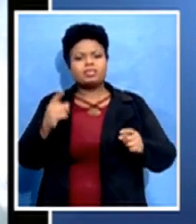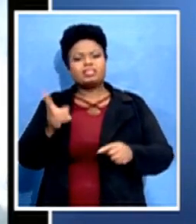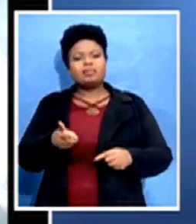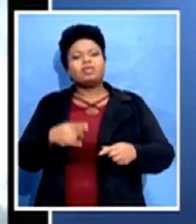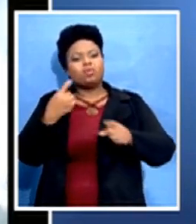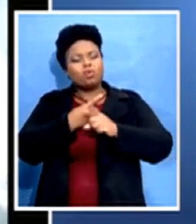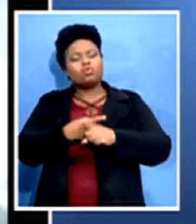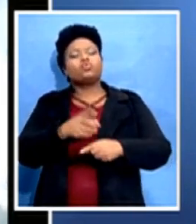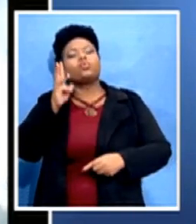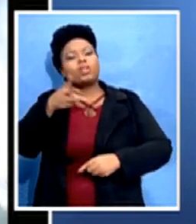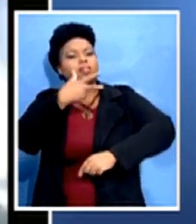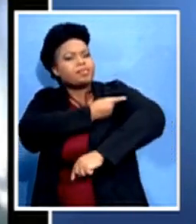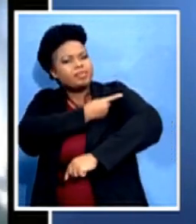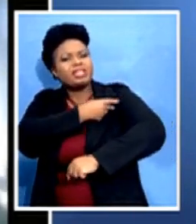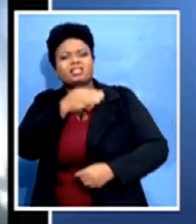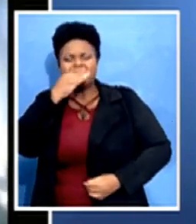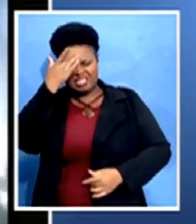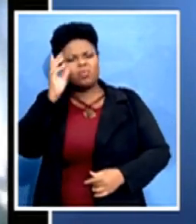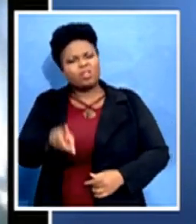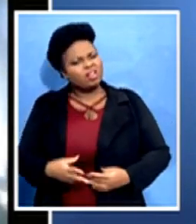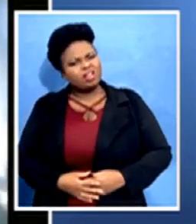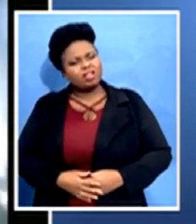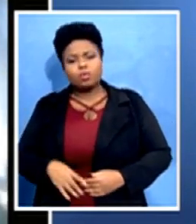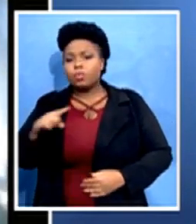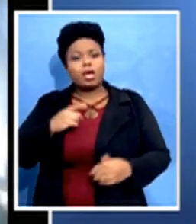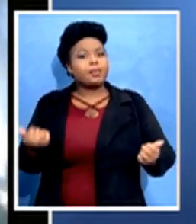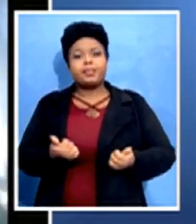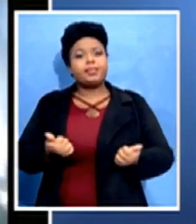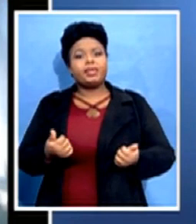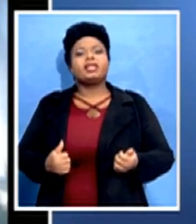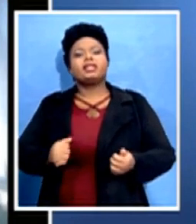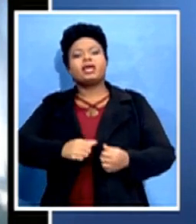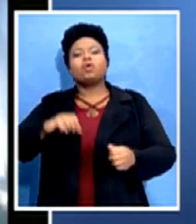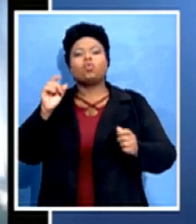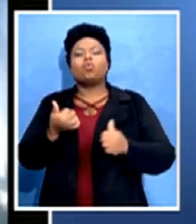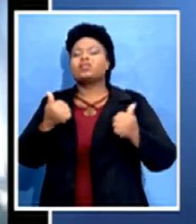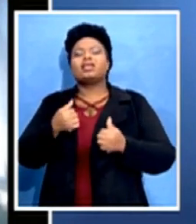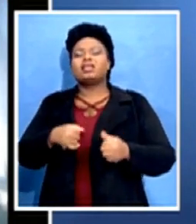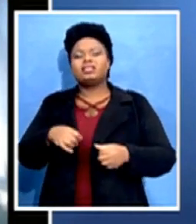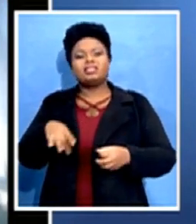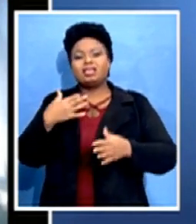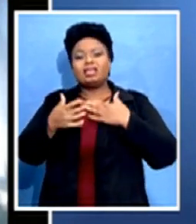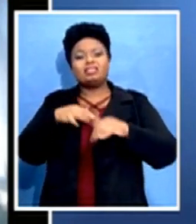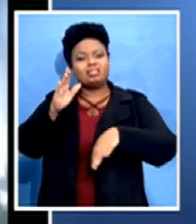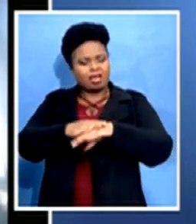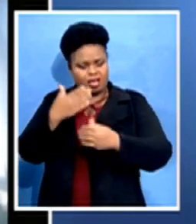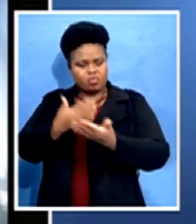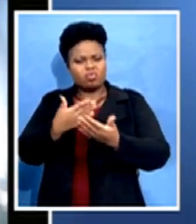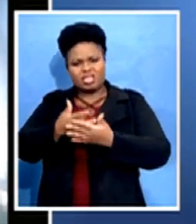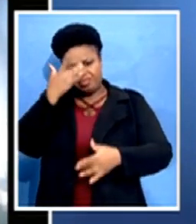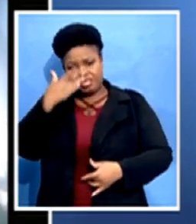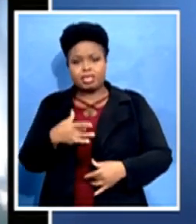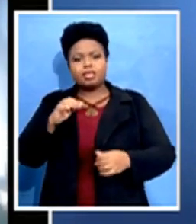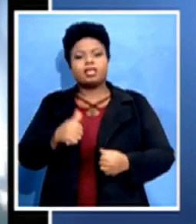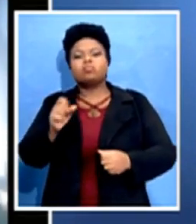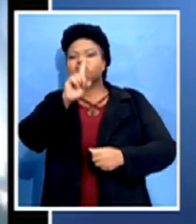get sick, because already you are in a state where anytime you can be sick. Then the question is, are they going to test everyone